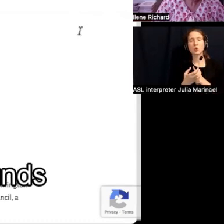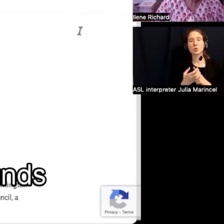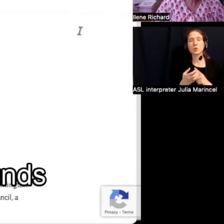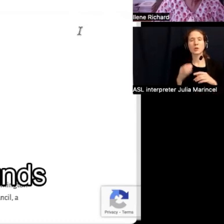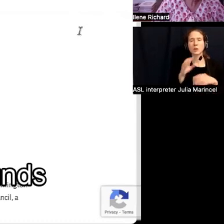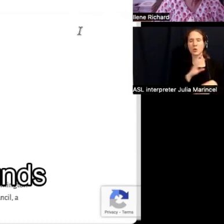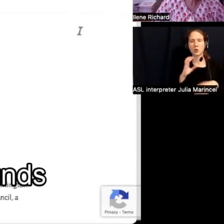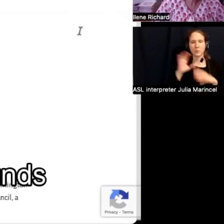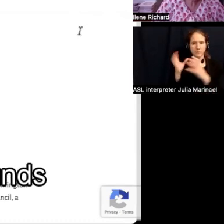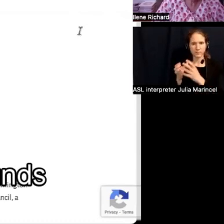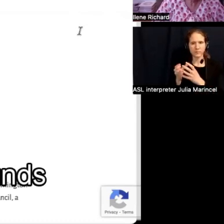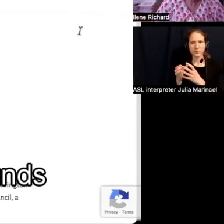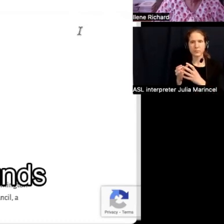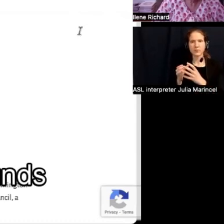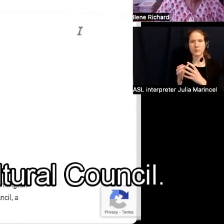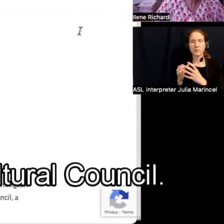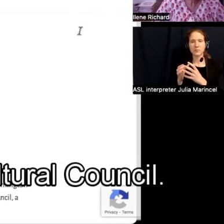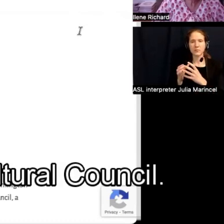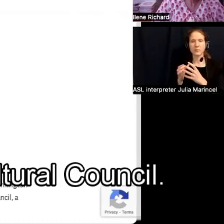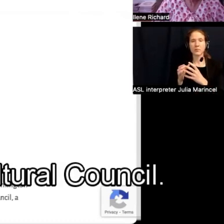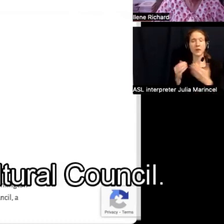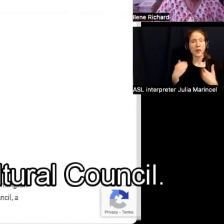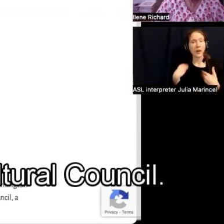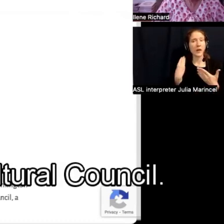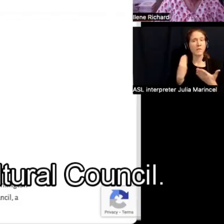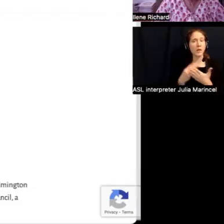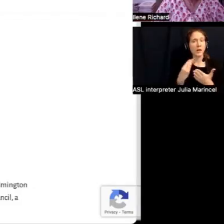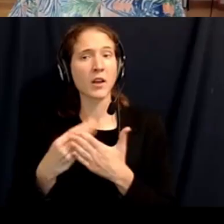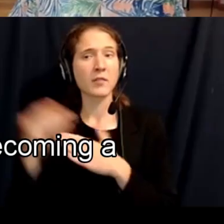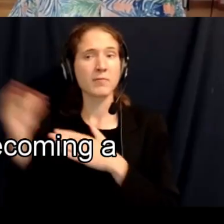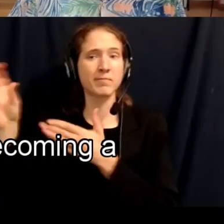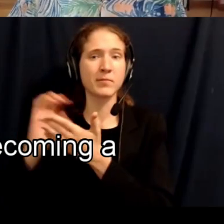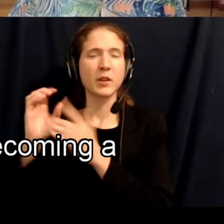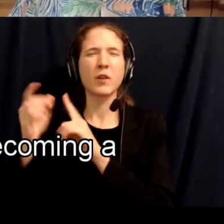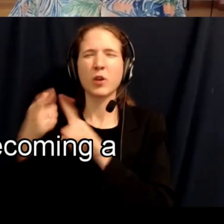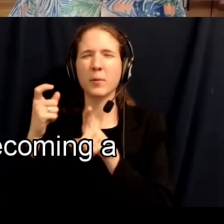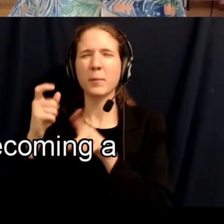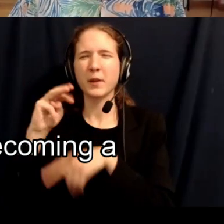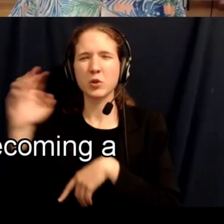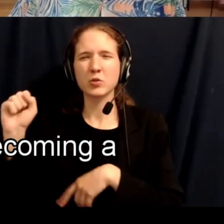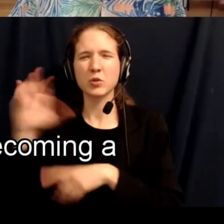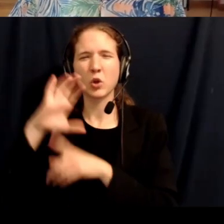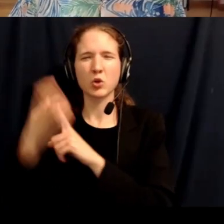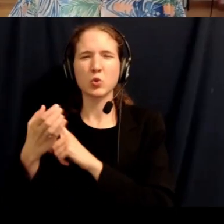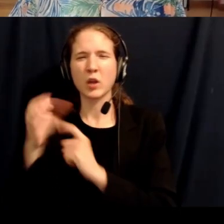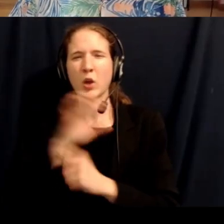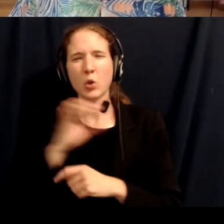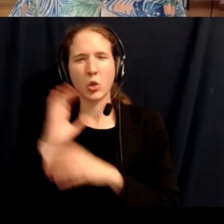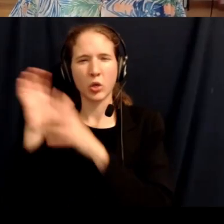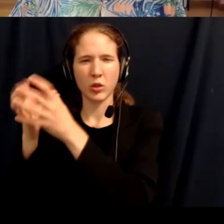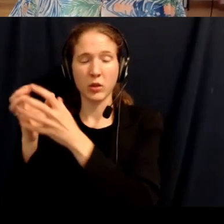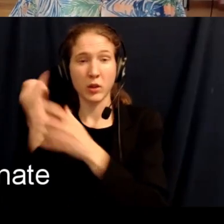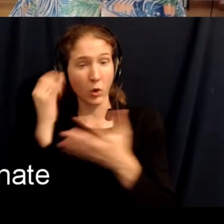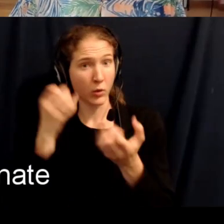is administering funds from the Massachusetts Cultural Council. If you're interested in becoming a sponsor, please